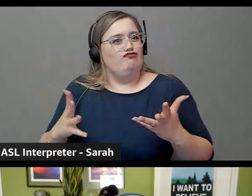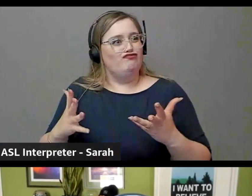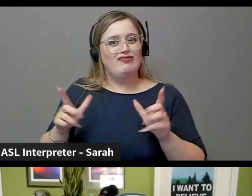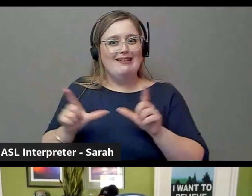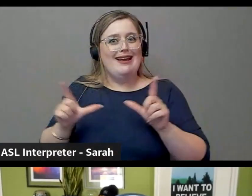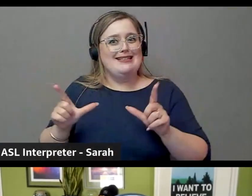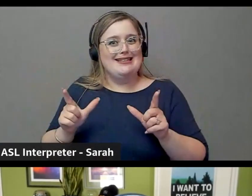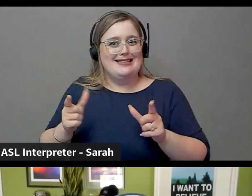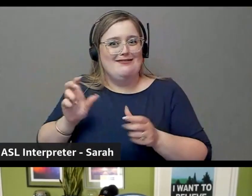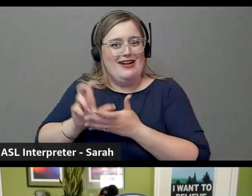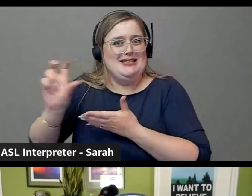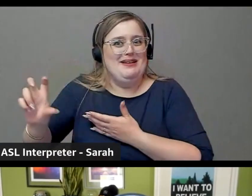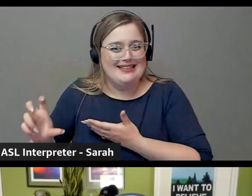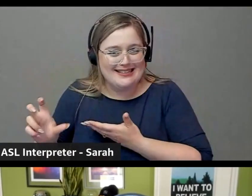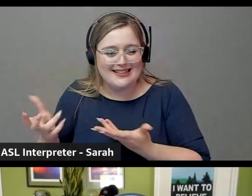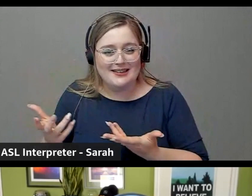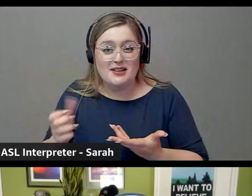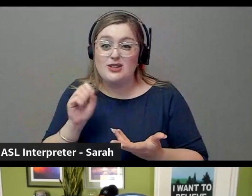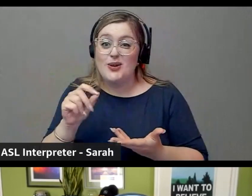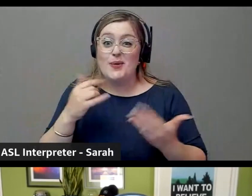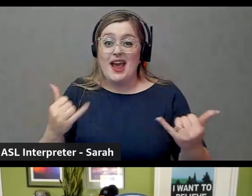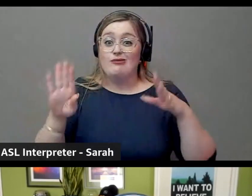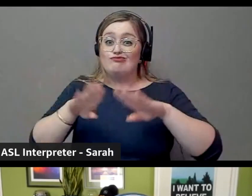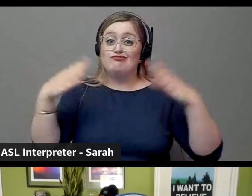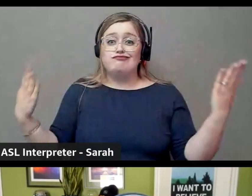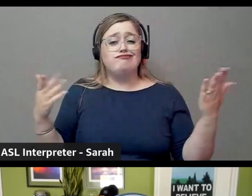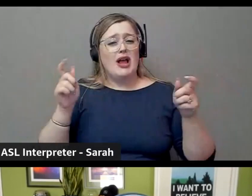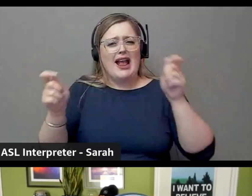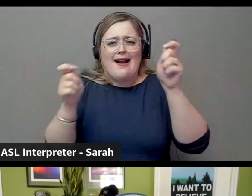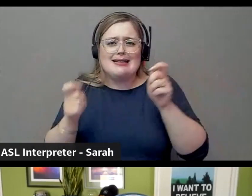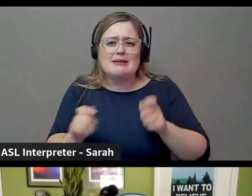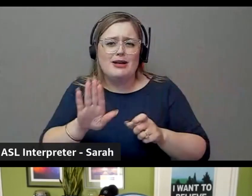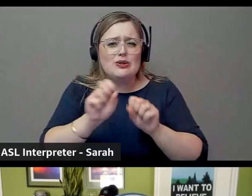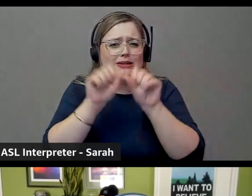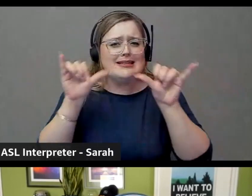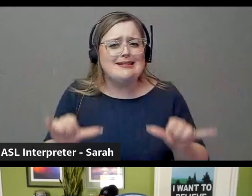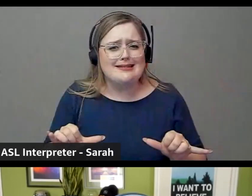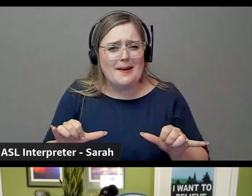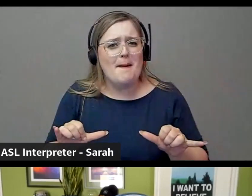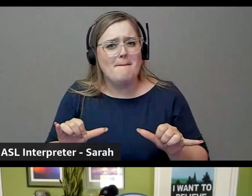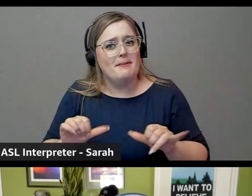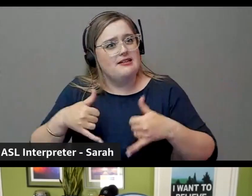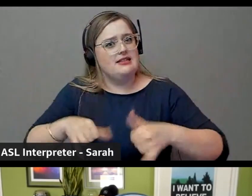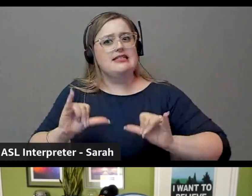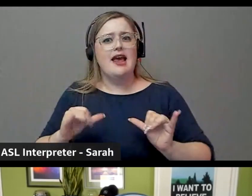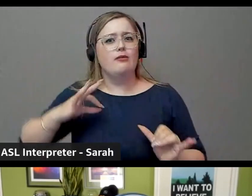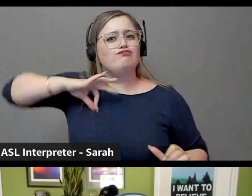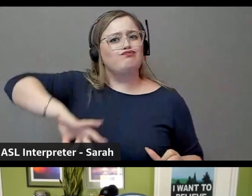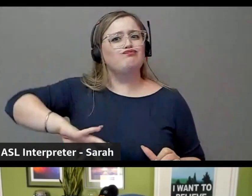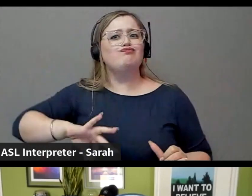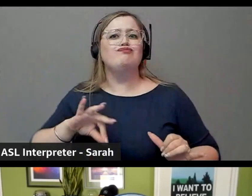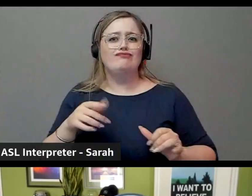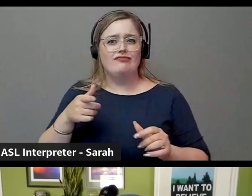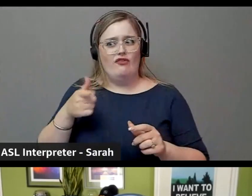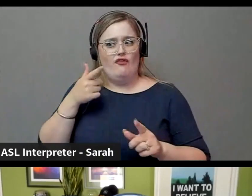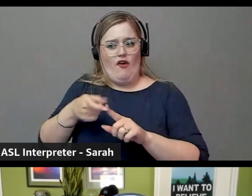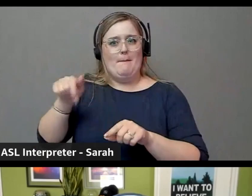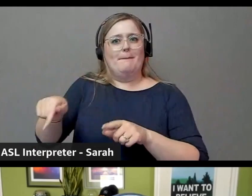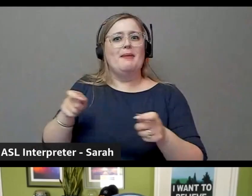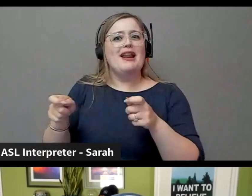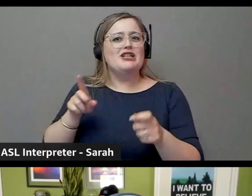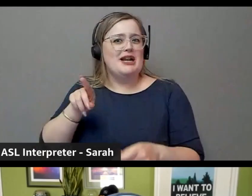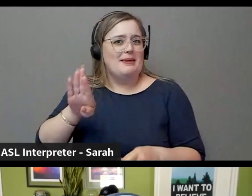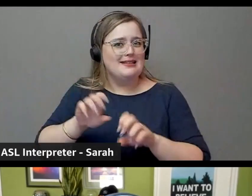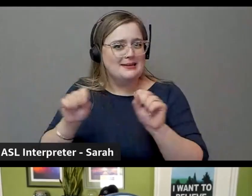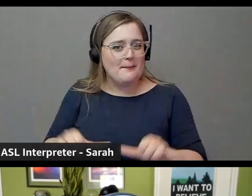finally, the door's open to just really customize your system and still get the benefits of a managed database system. Yeah, and you